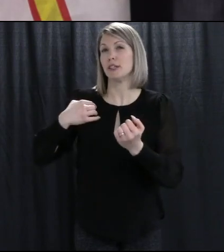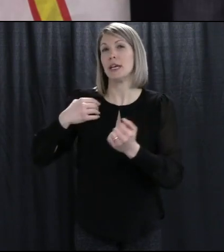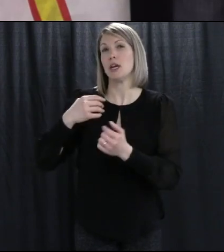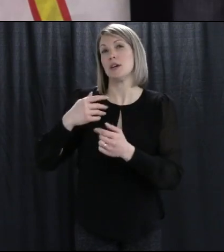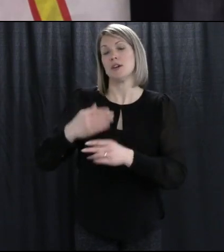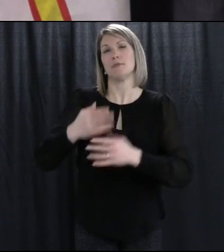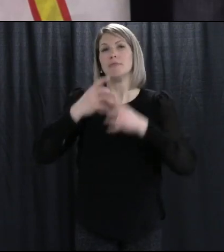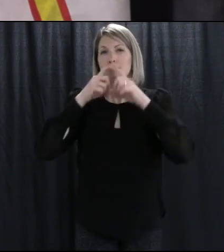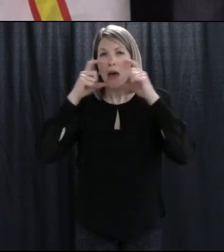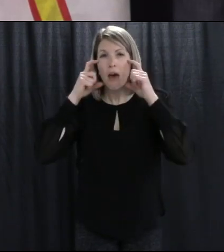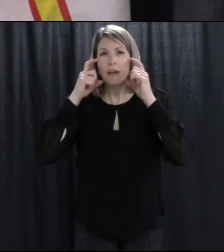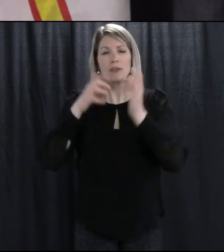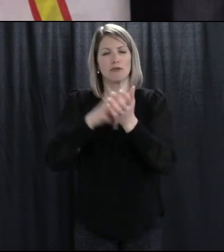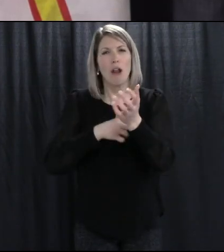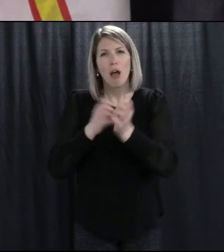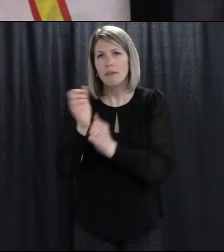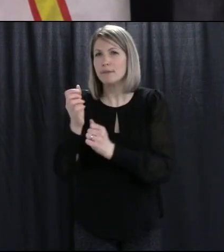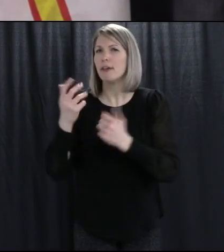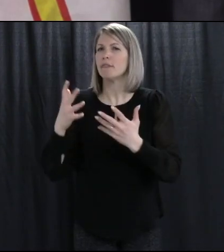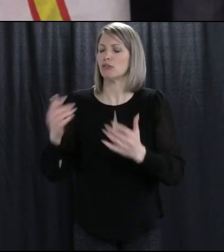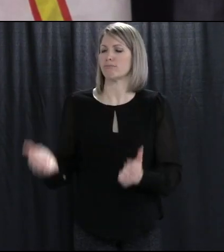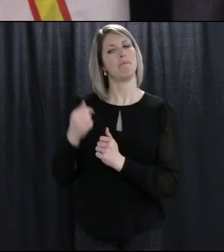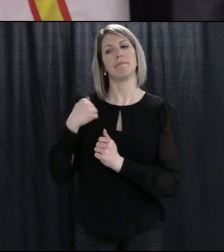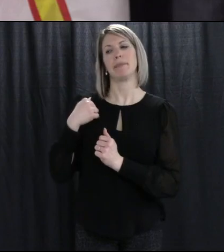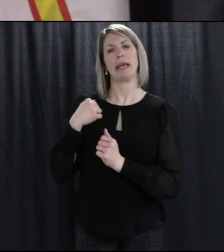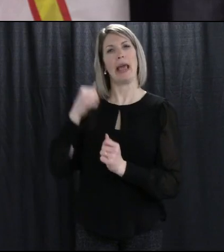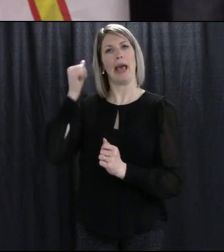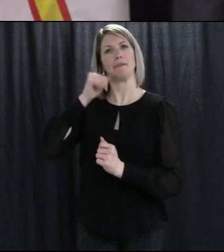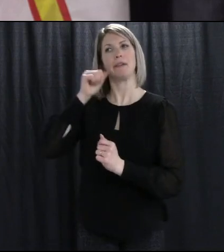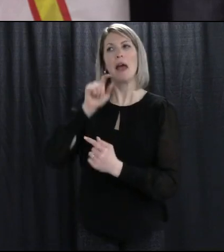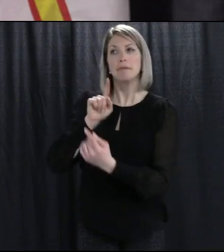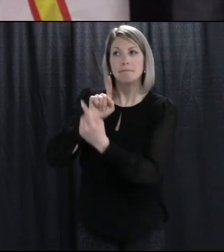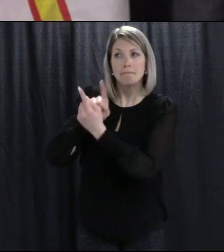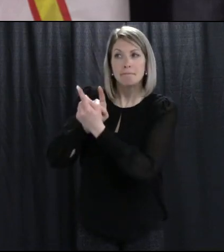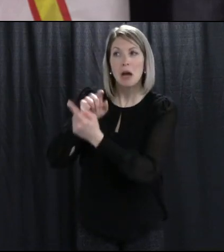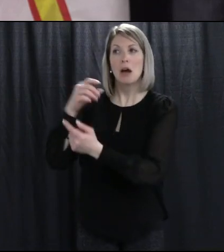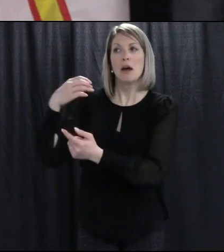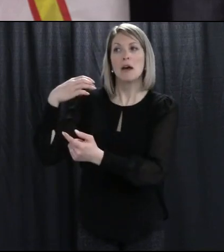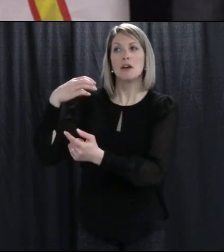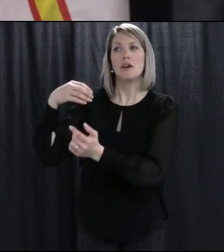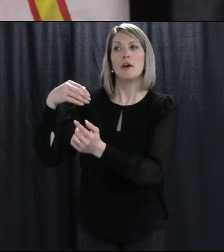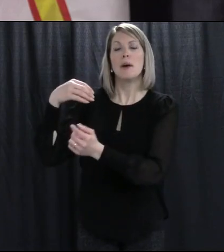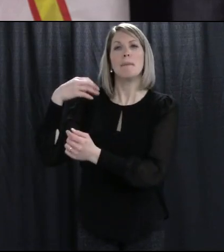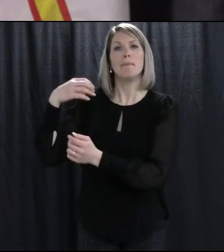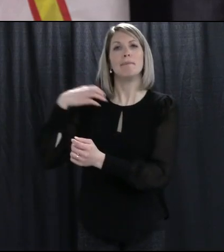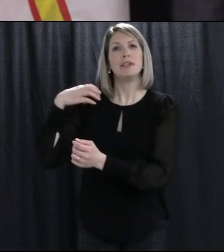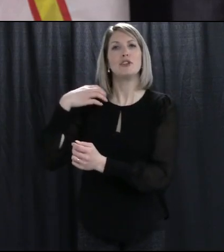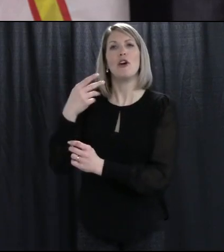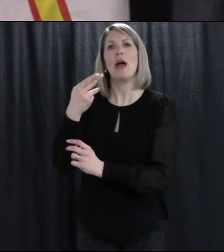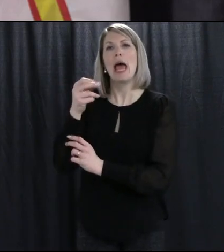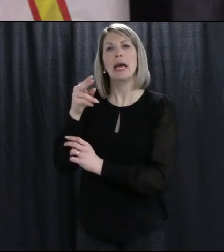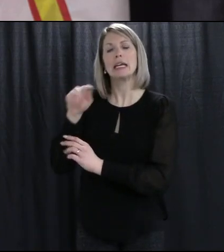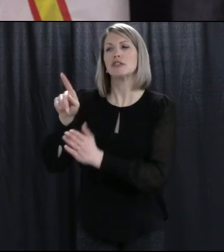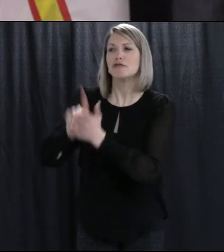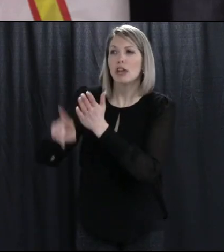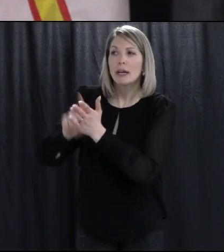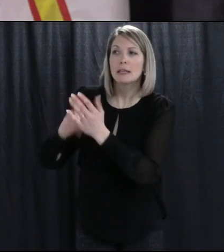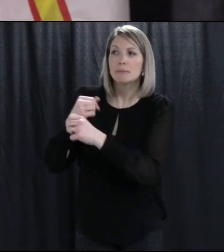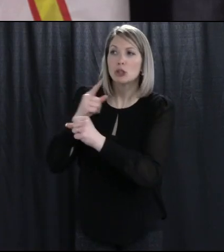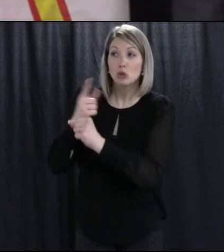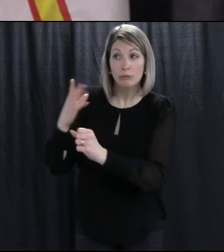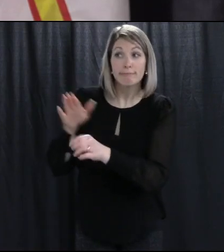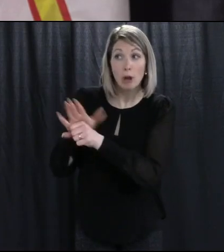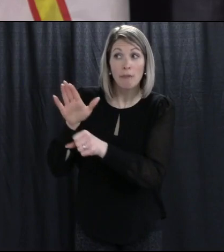protective equipment and so on that our healthcare workers, but also we bring this up daily with the federal government as well. On